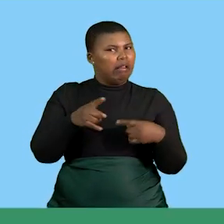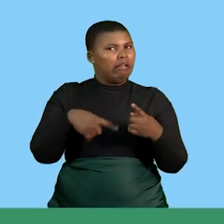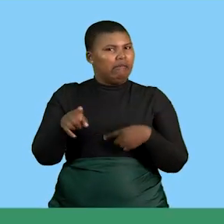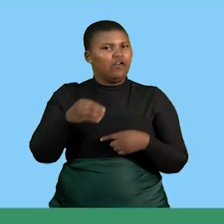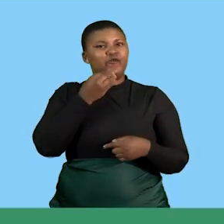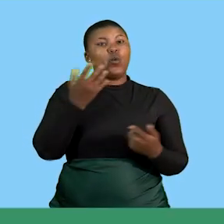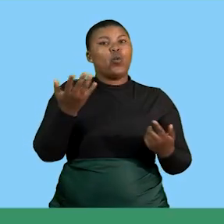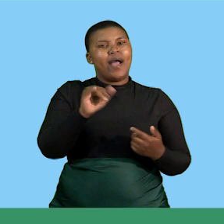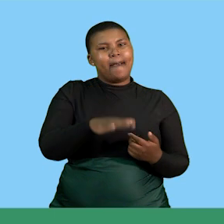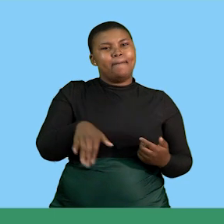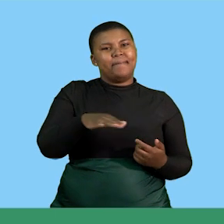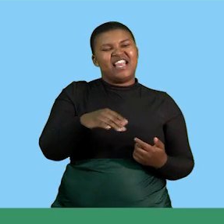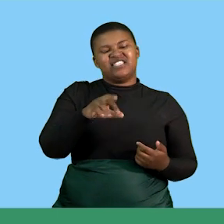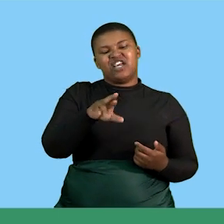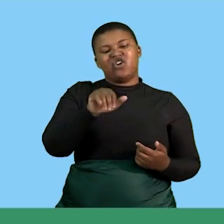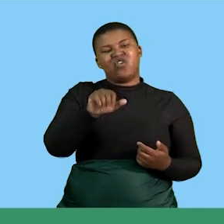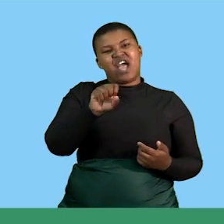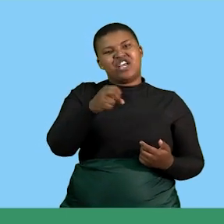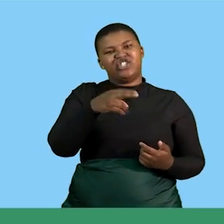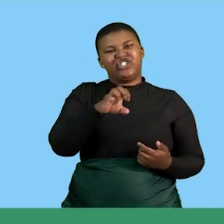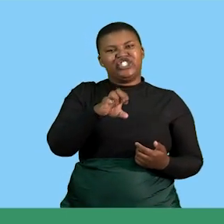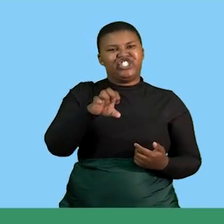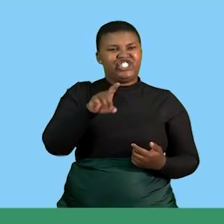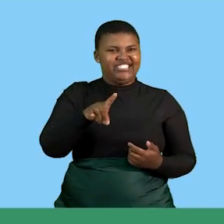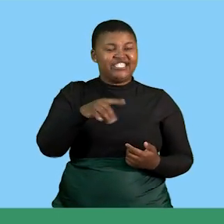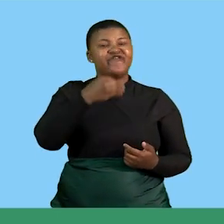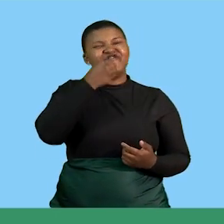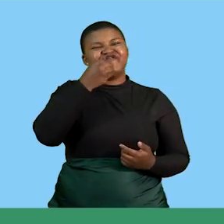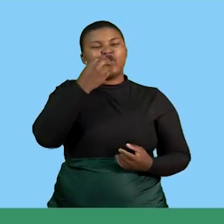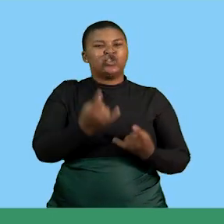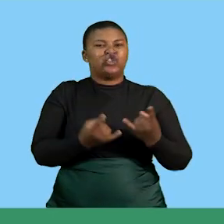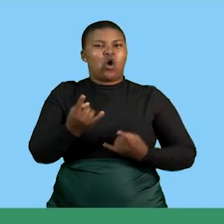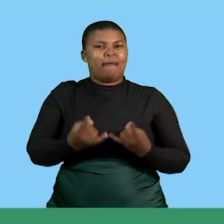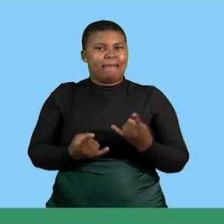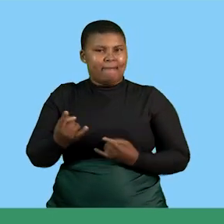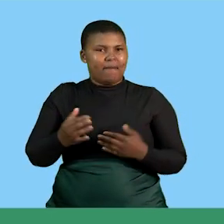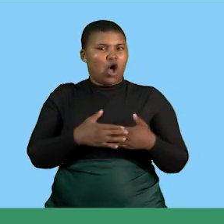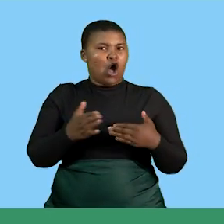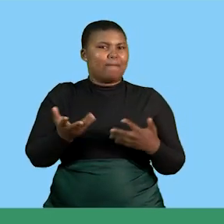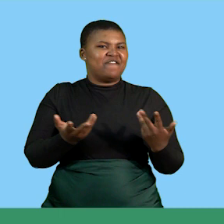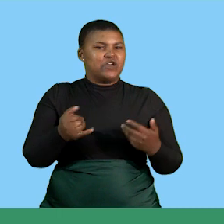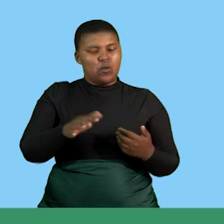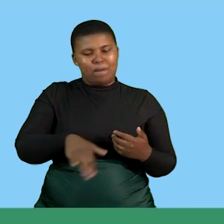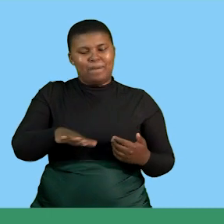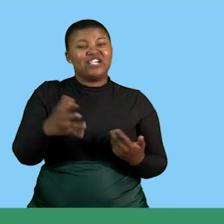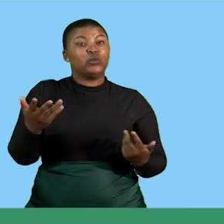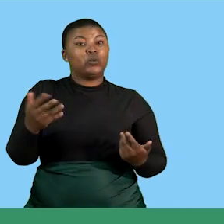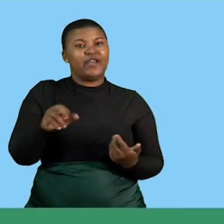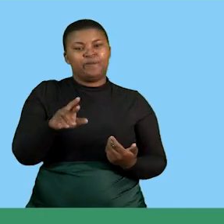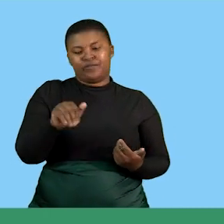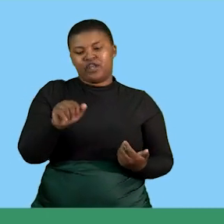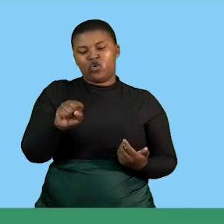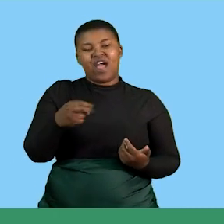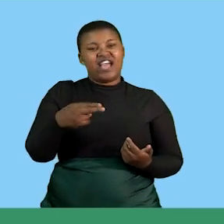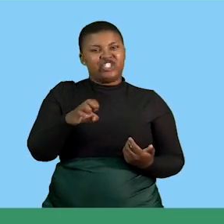can state that it's a grocery store in the area of Rashid Grocers. So it is a business